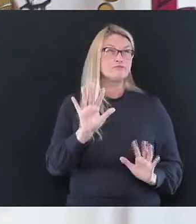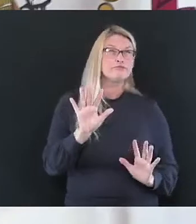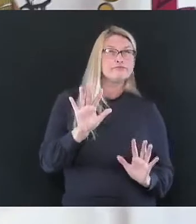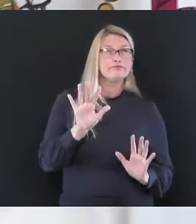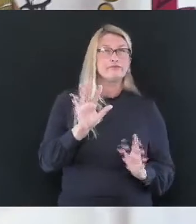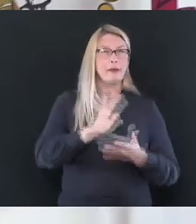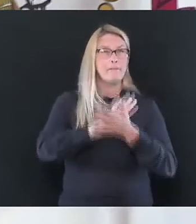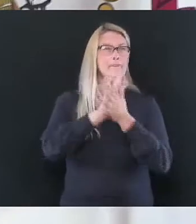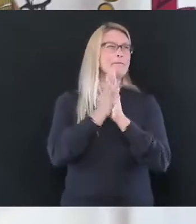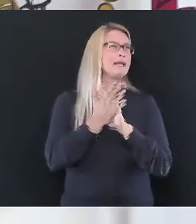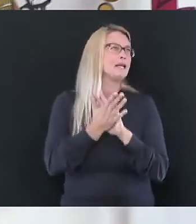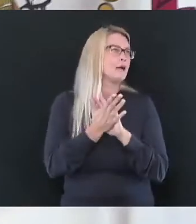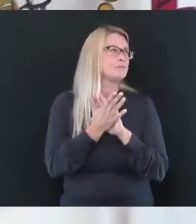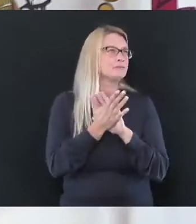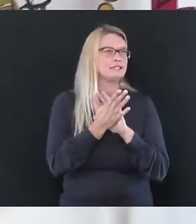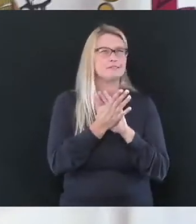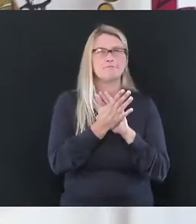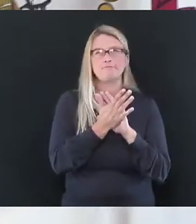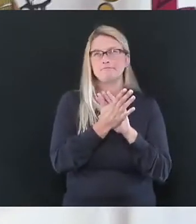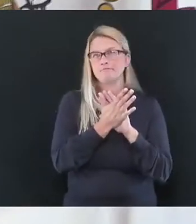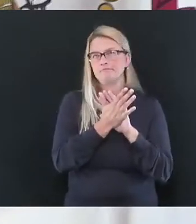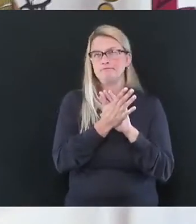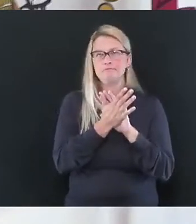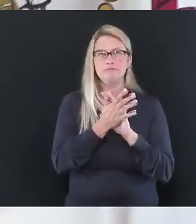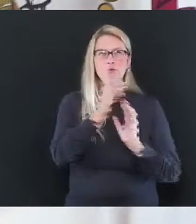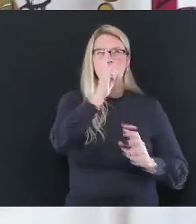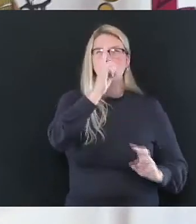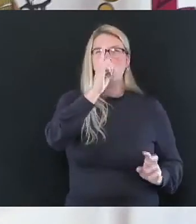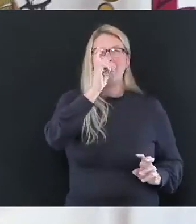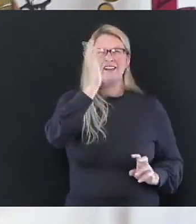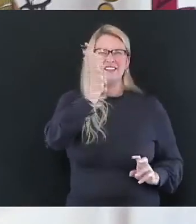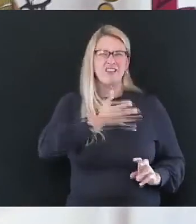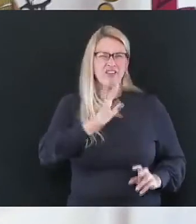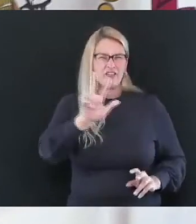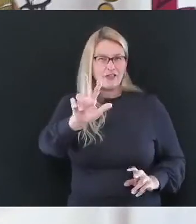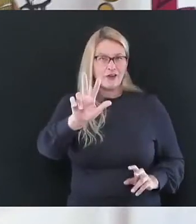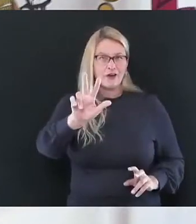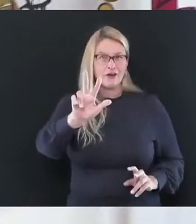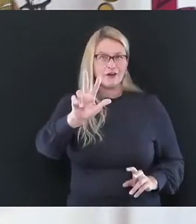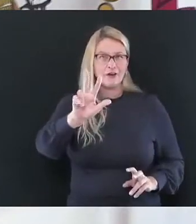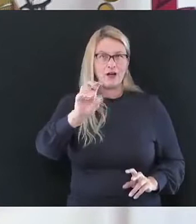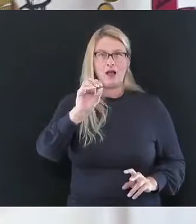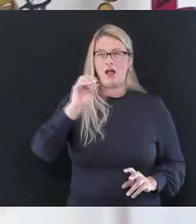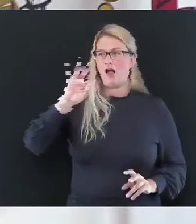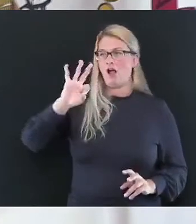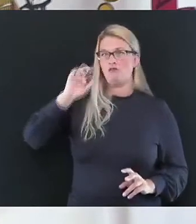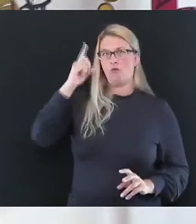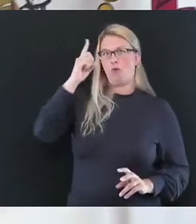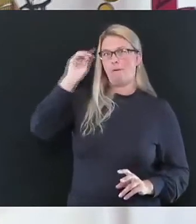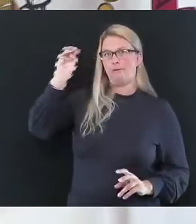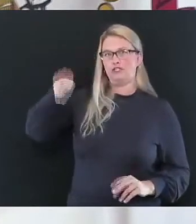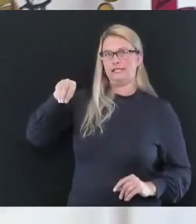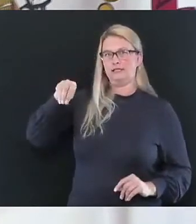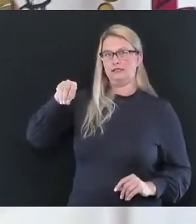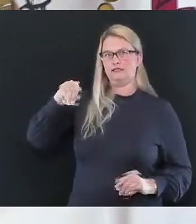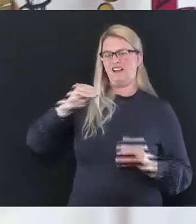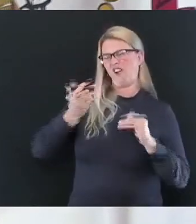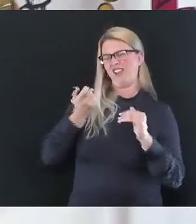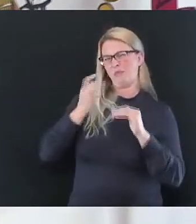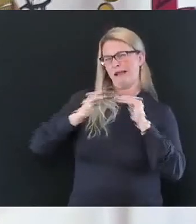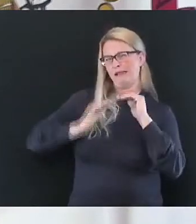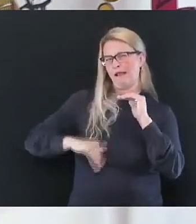it becomes like a third of 1%. It's a little less than